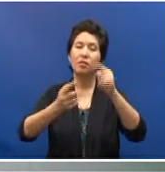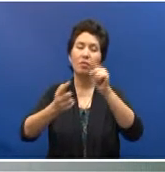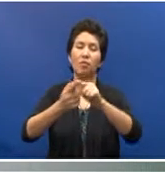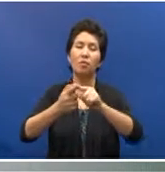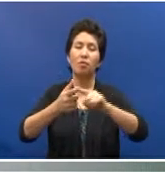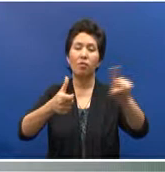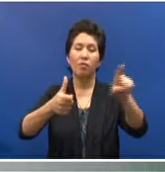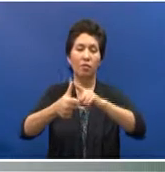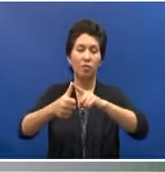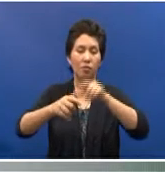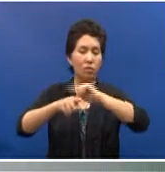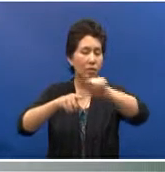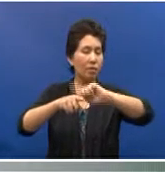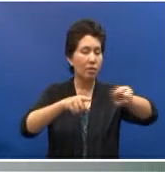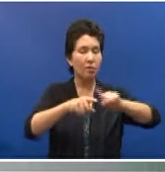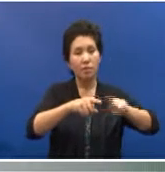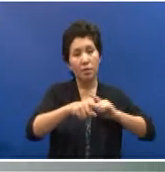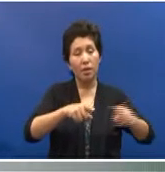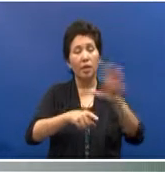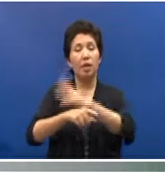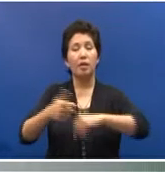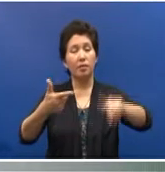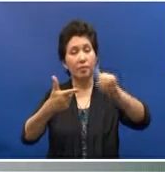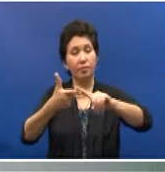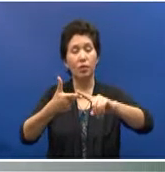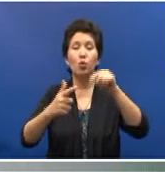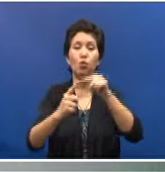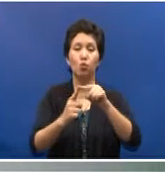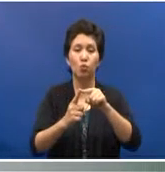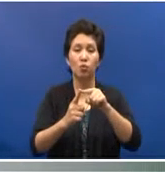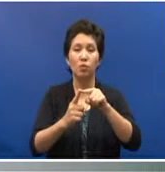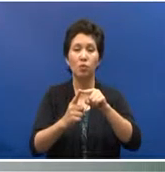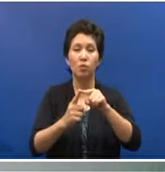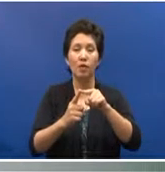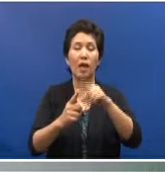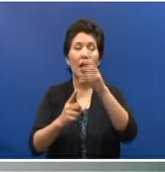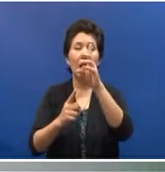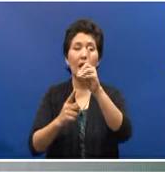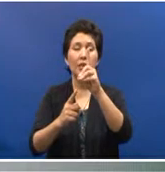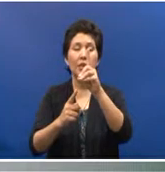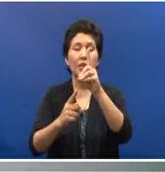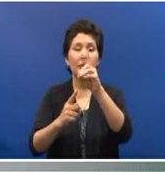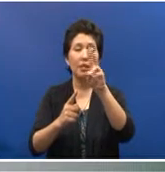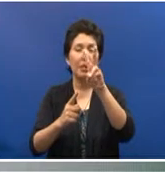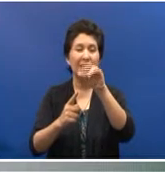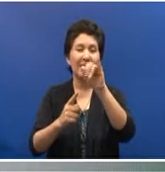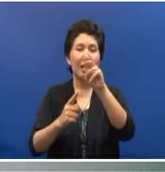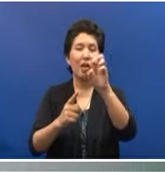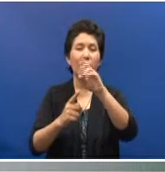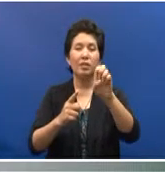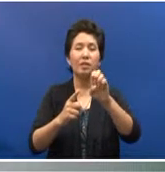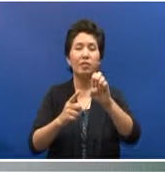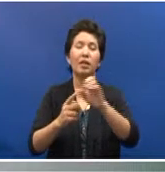first one, to distribute the surplus, and second to diversify the goods and